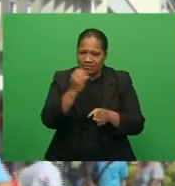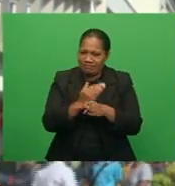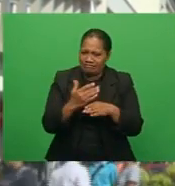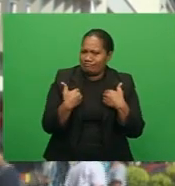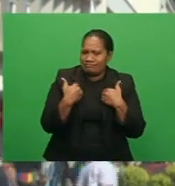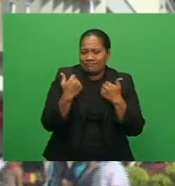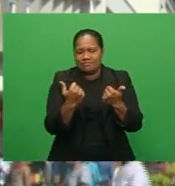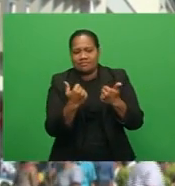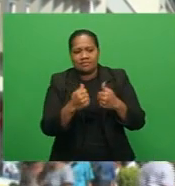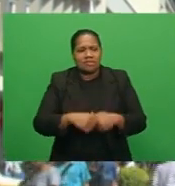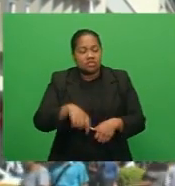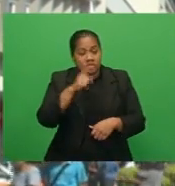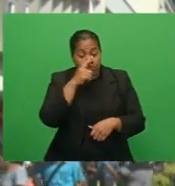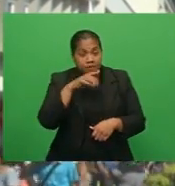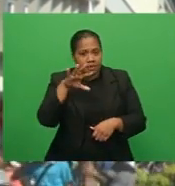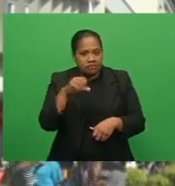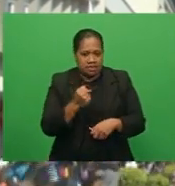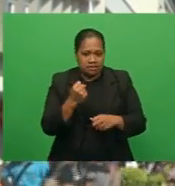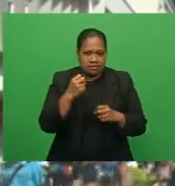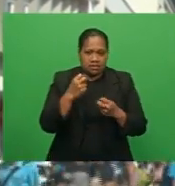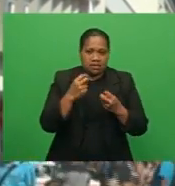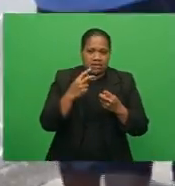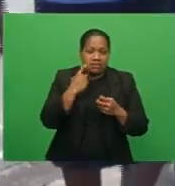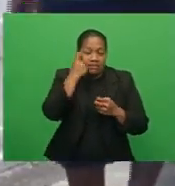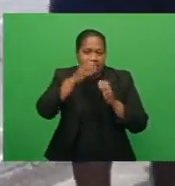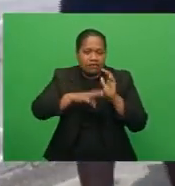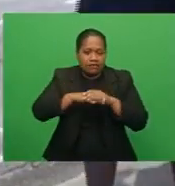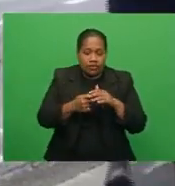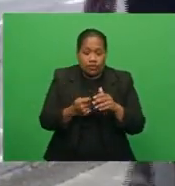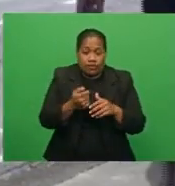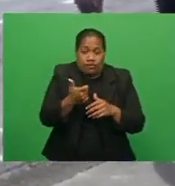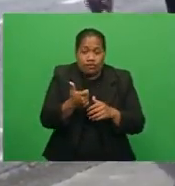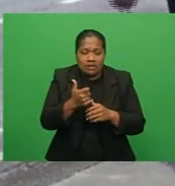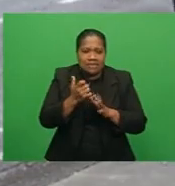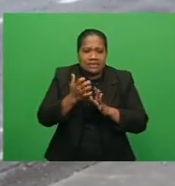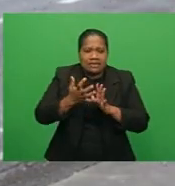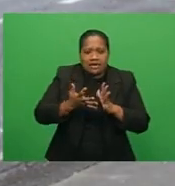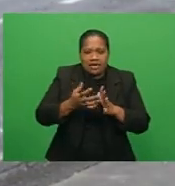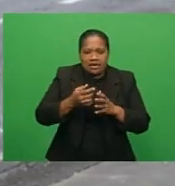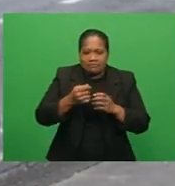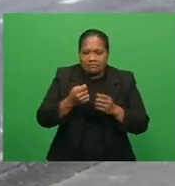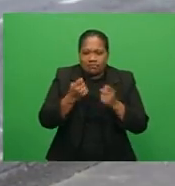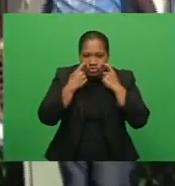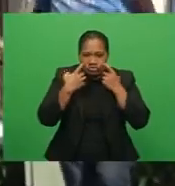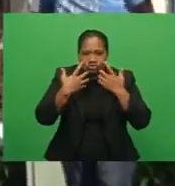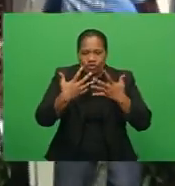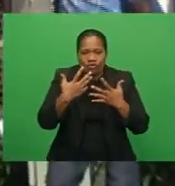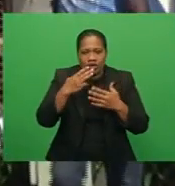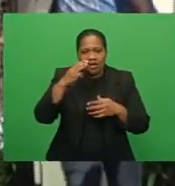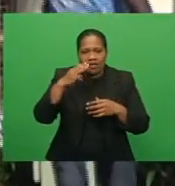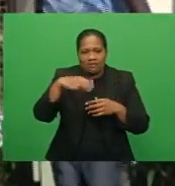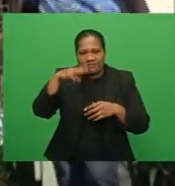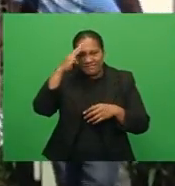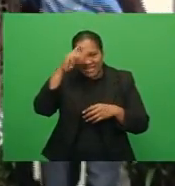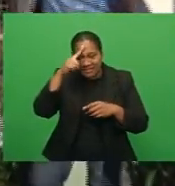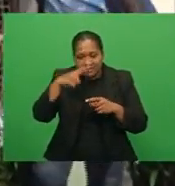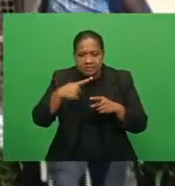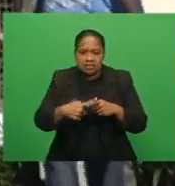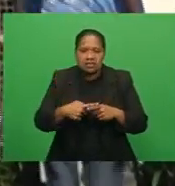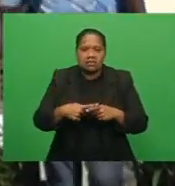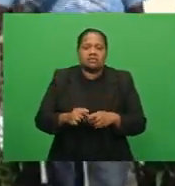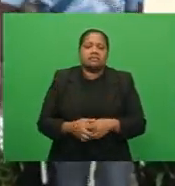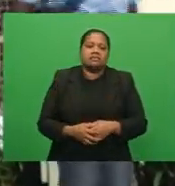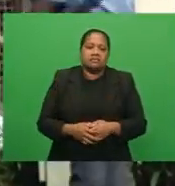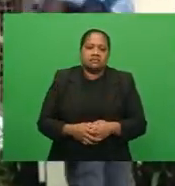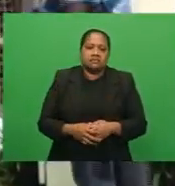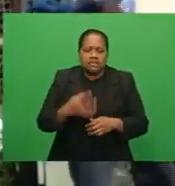says people should look out for the early symptoms of mental illnesses as they have noted an increase in men suffering stress and anxiety